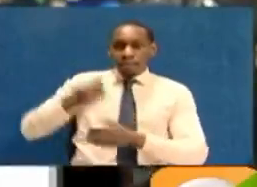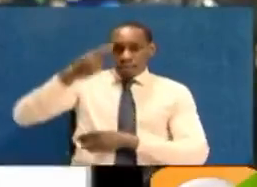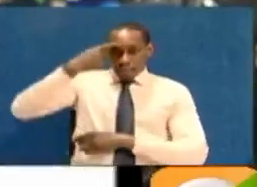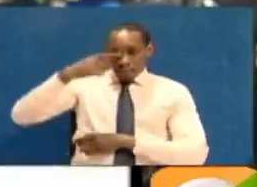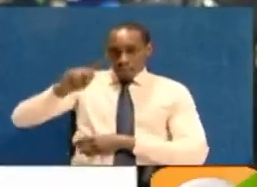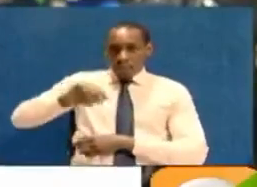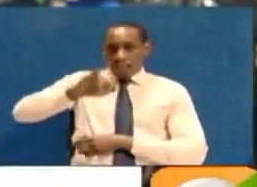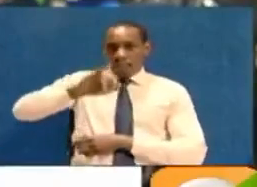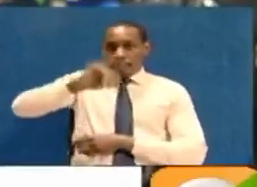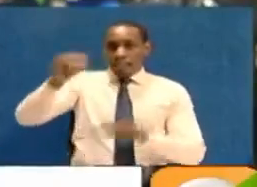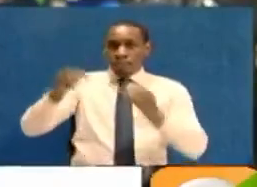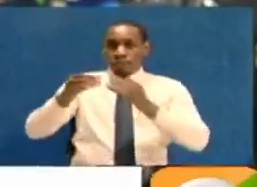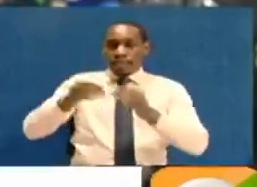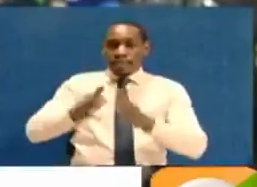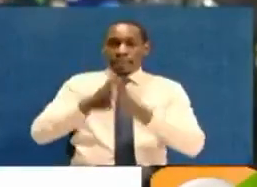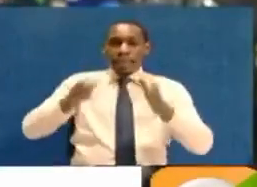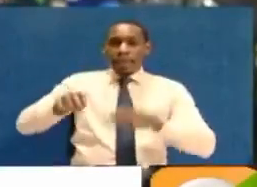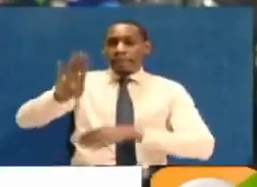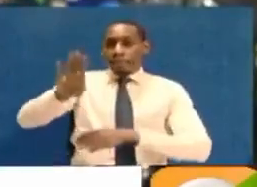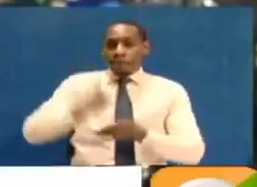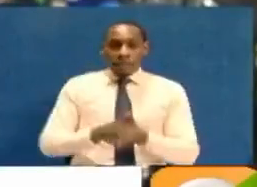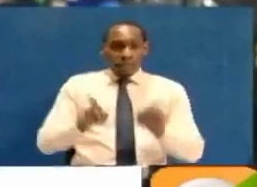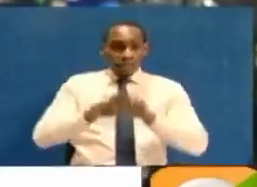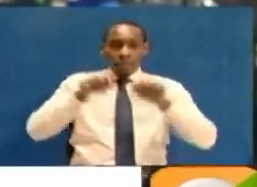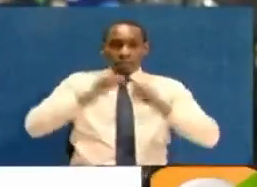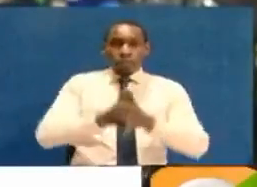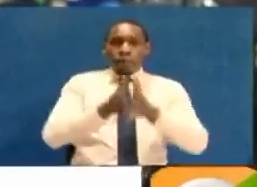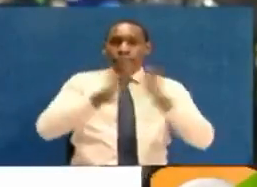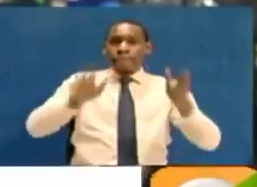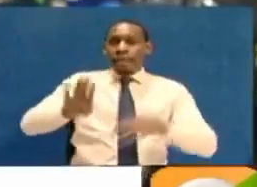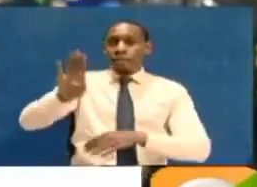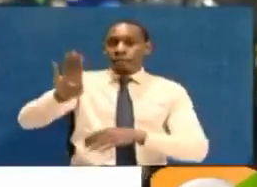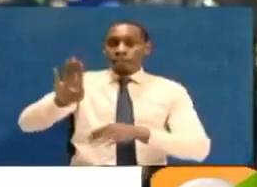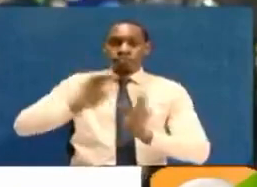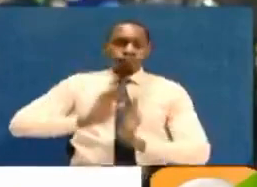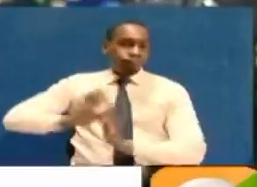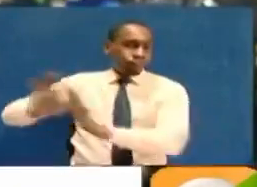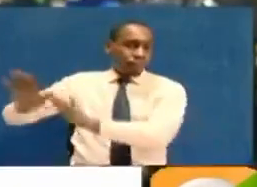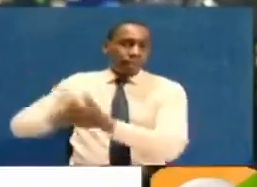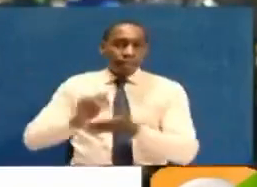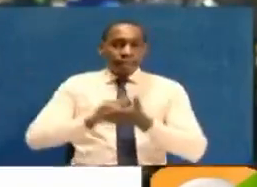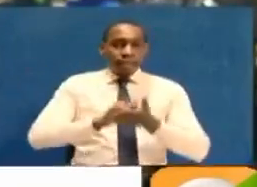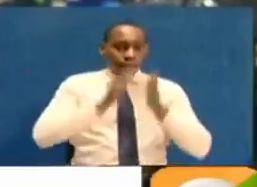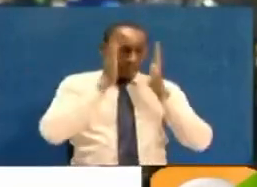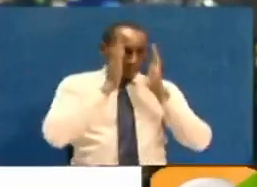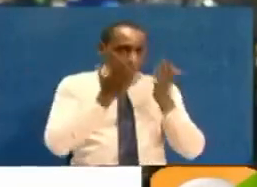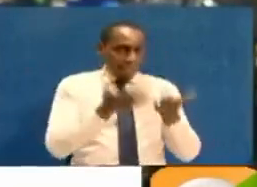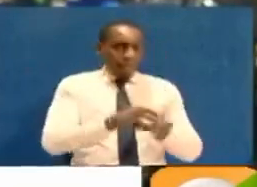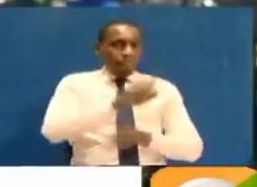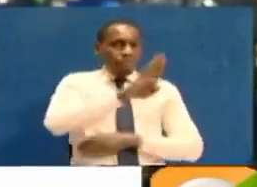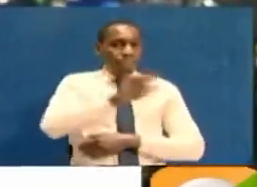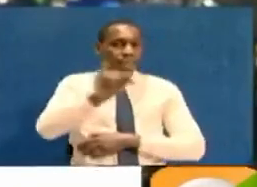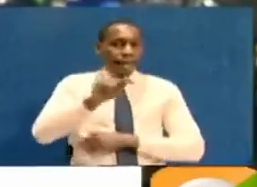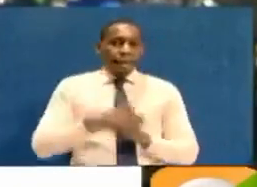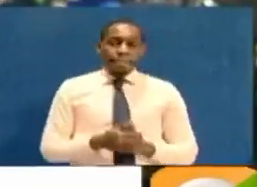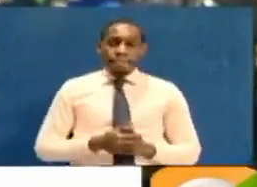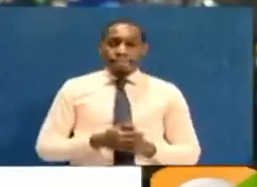Jubilee ilikuwa Big Four. Leo, Big Four imewekwa nyuma, ile iko mbele ni